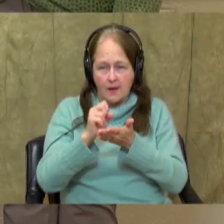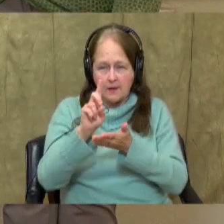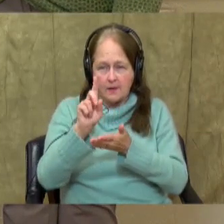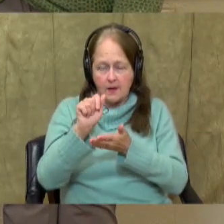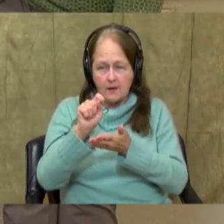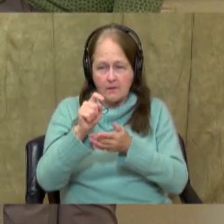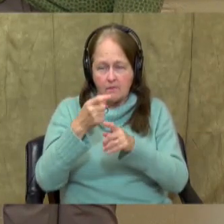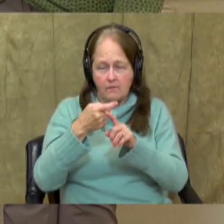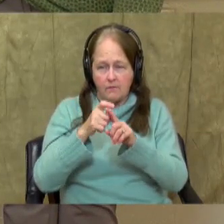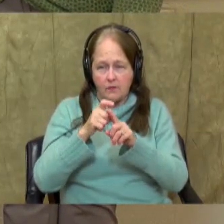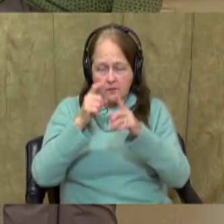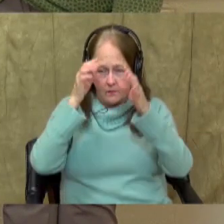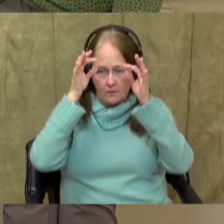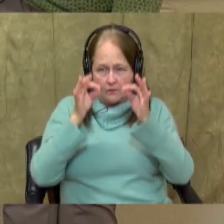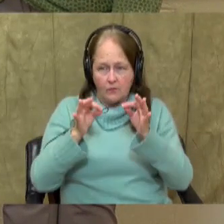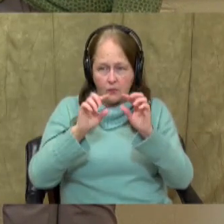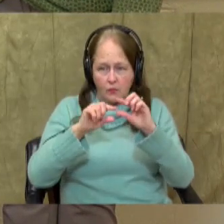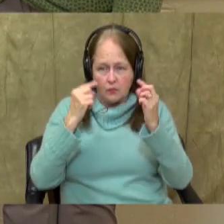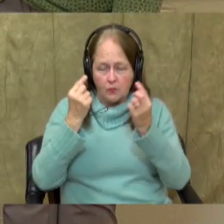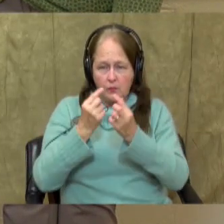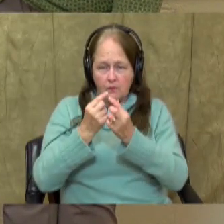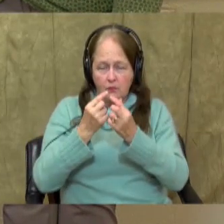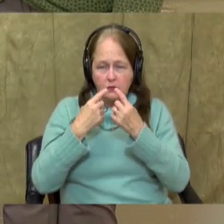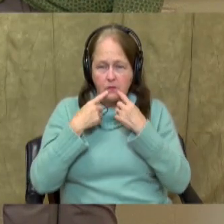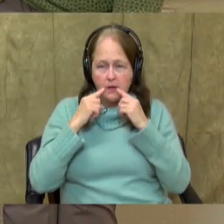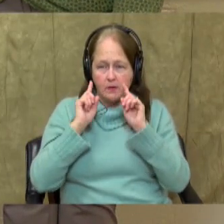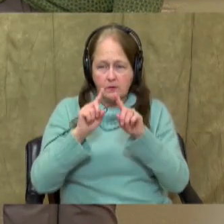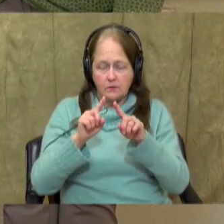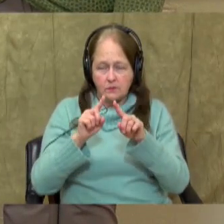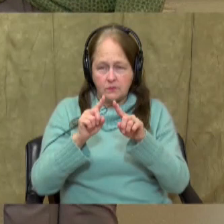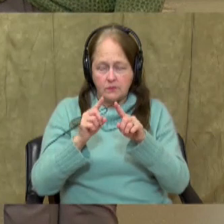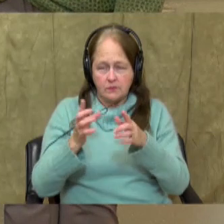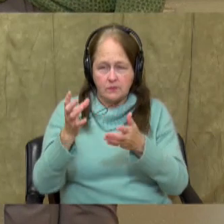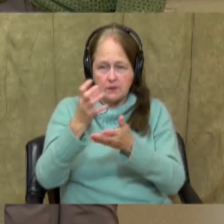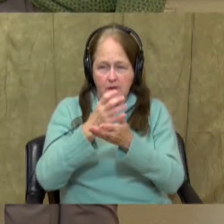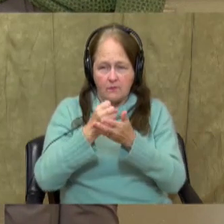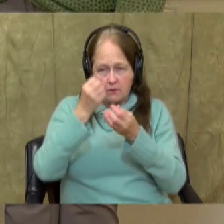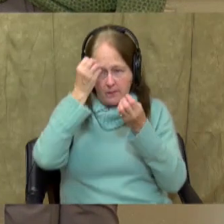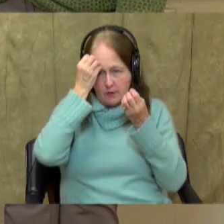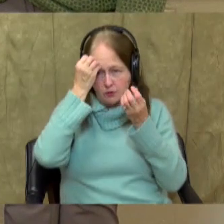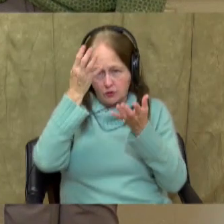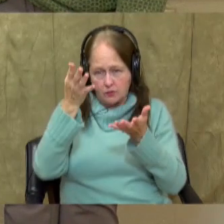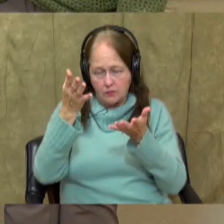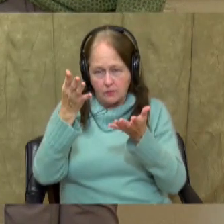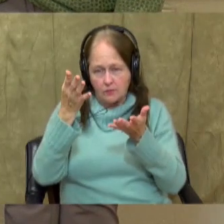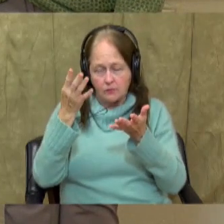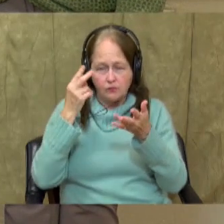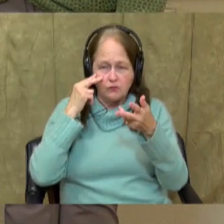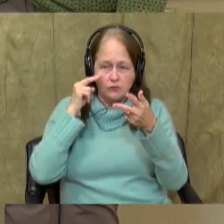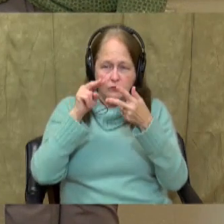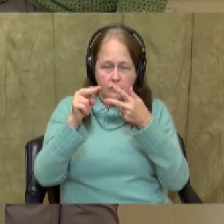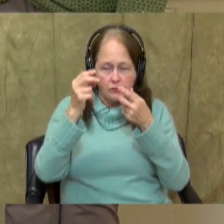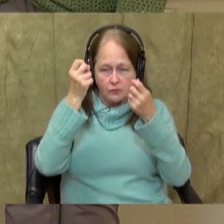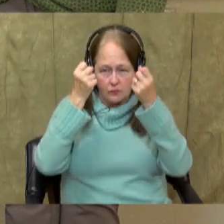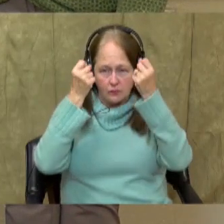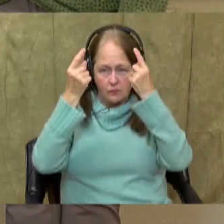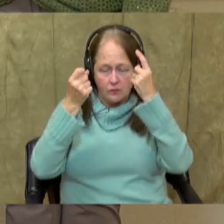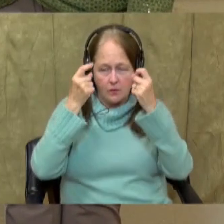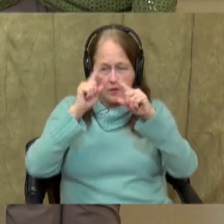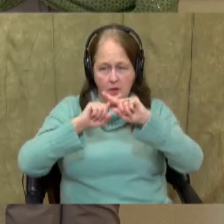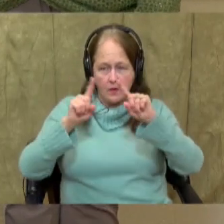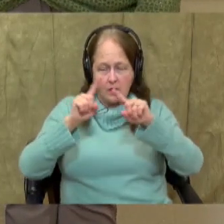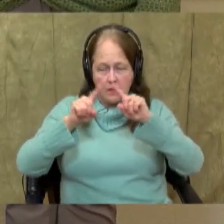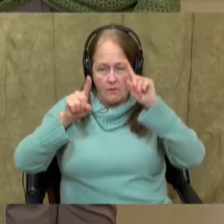data from a predetermined group of respondents to gain information and insight on